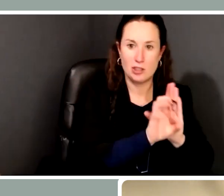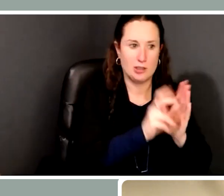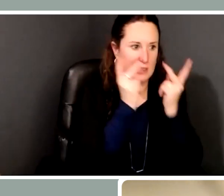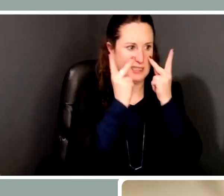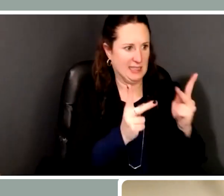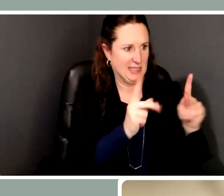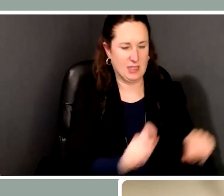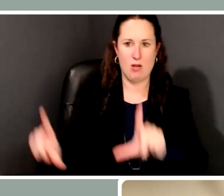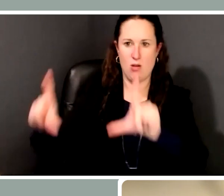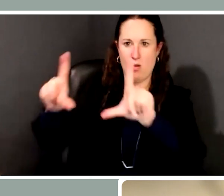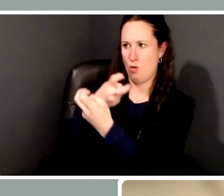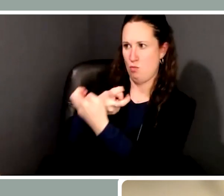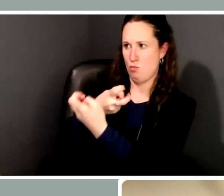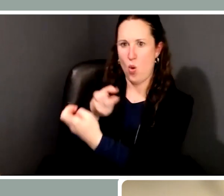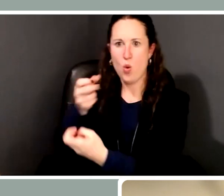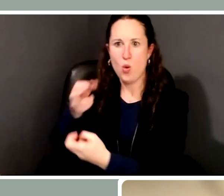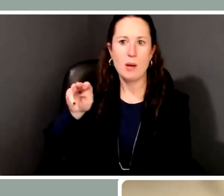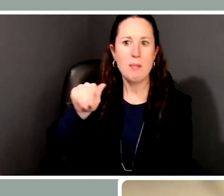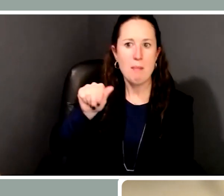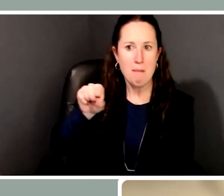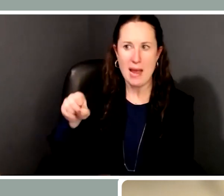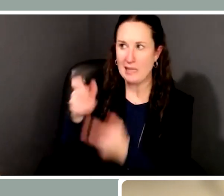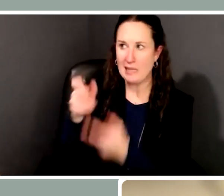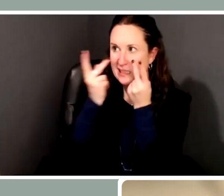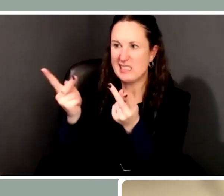has uptake or things like that. But it doesn't necessarily say